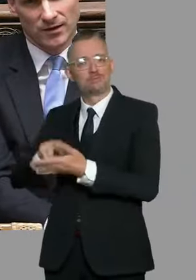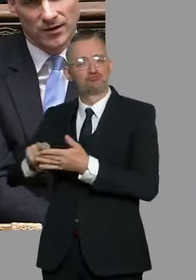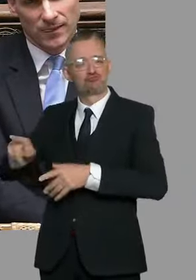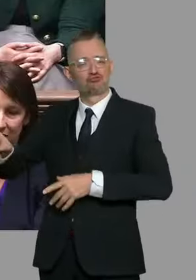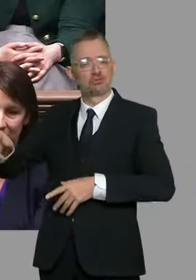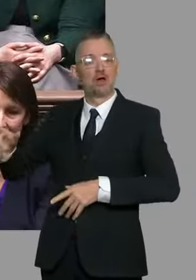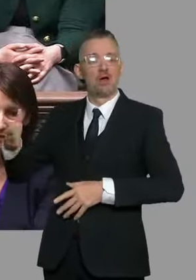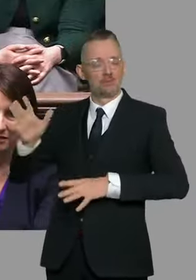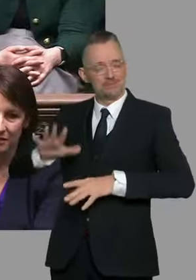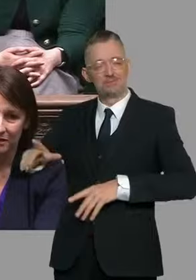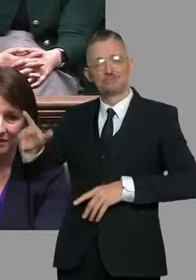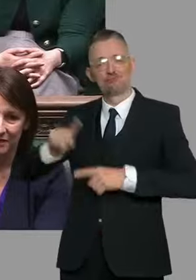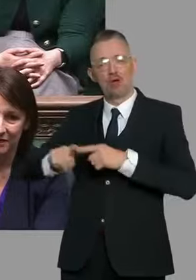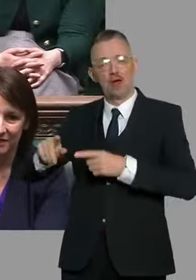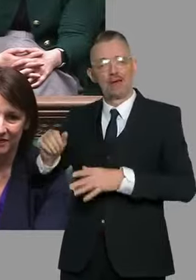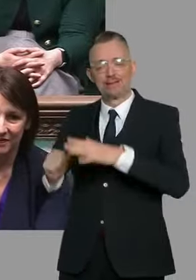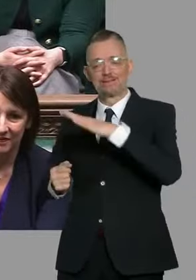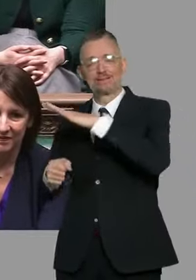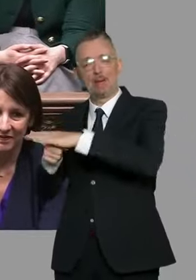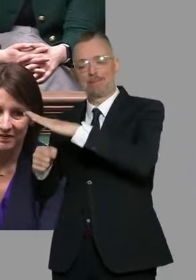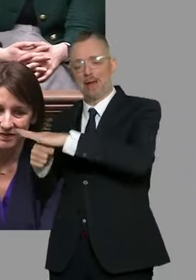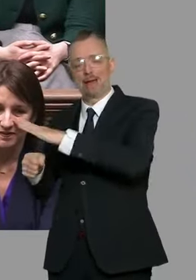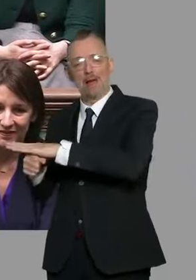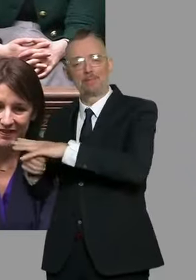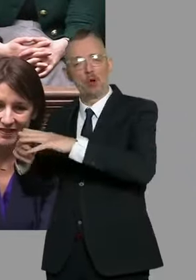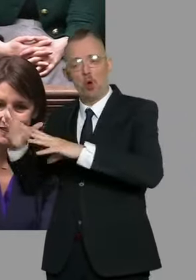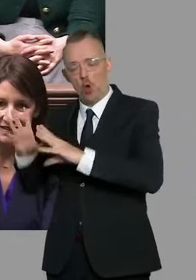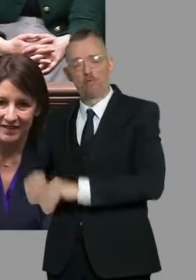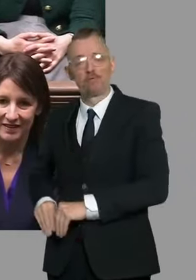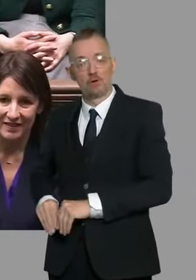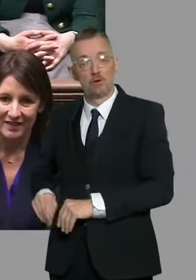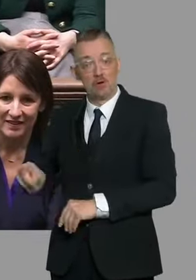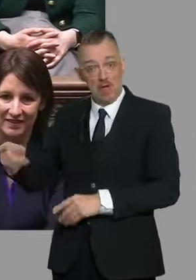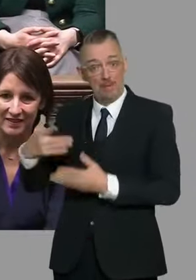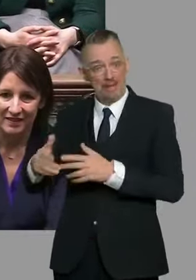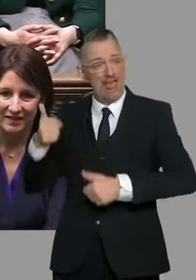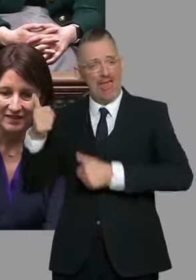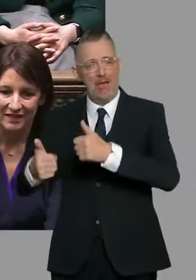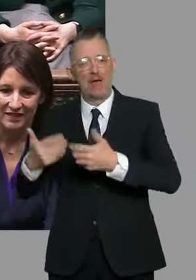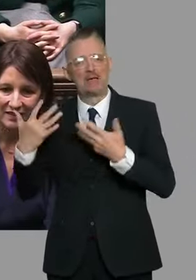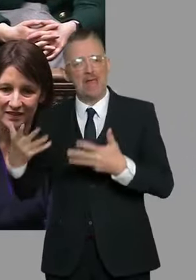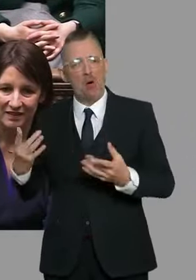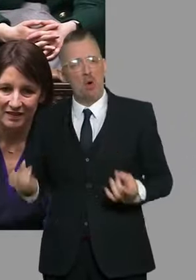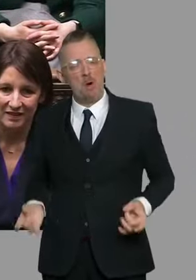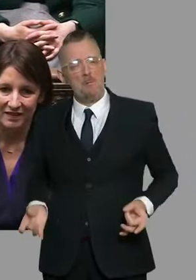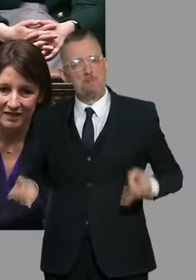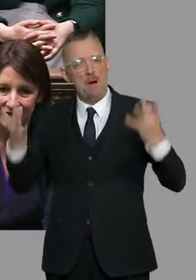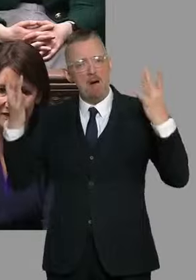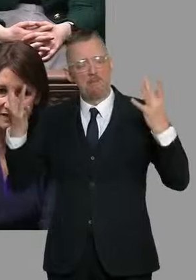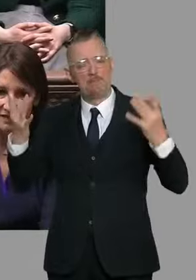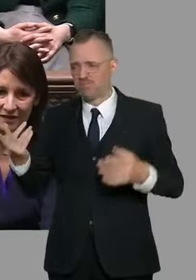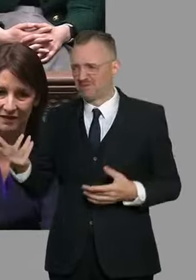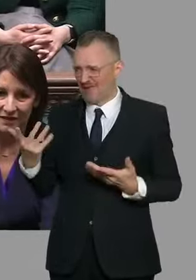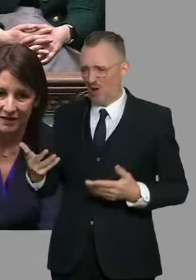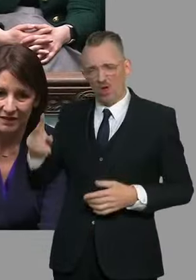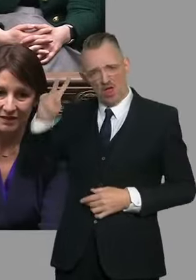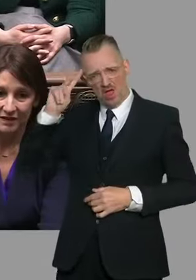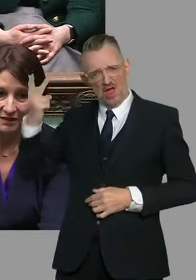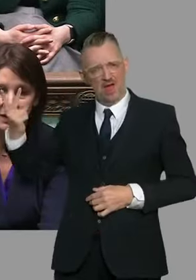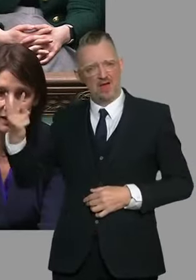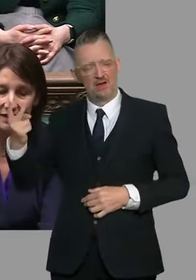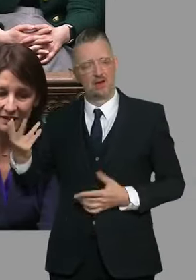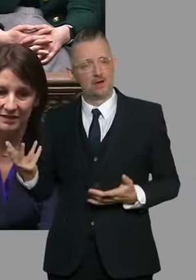visas. So she was applauding it. Now she's furious about what she was campaigning for. We will drive it down. We will drive down